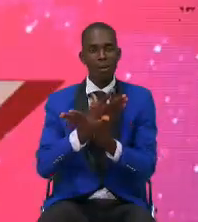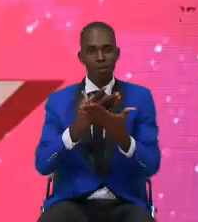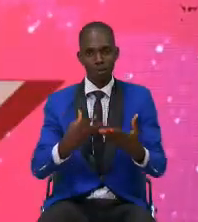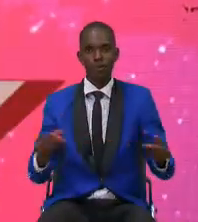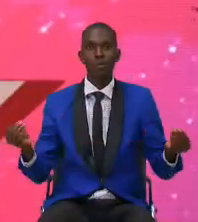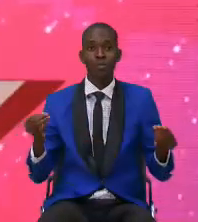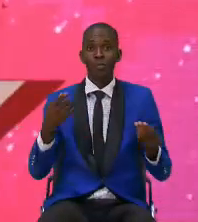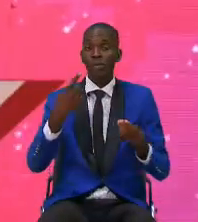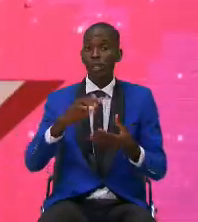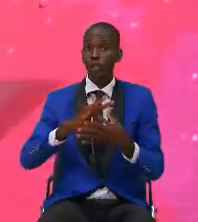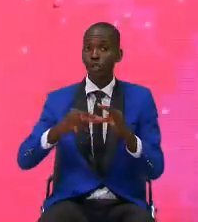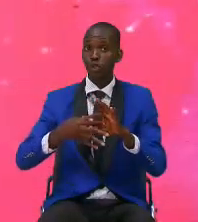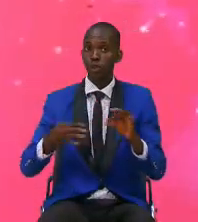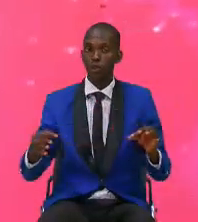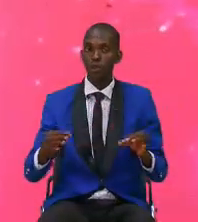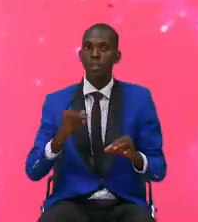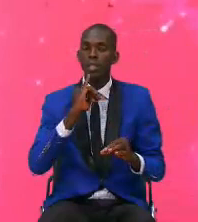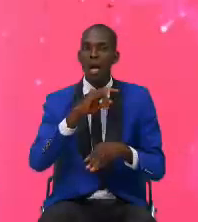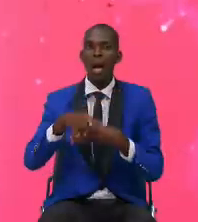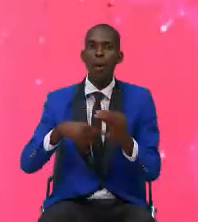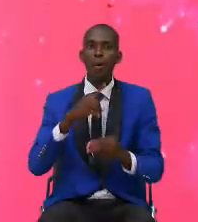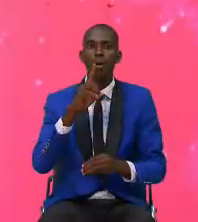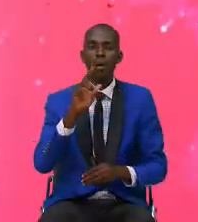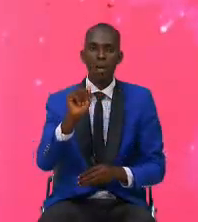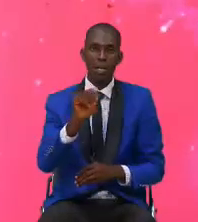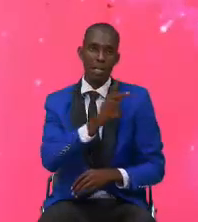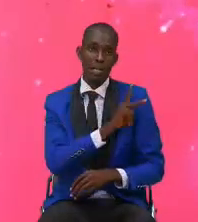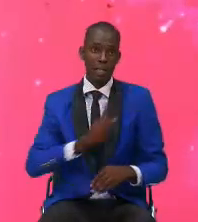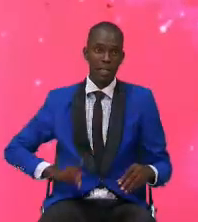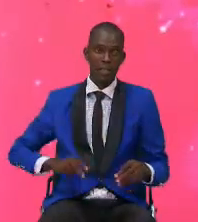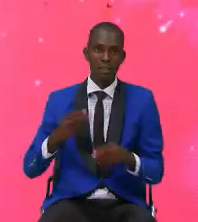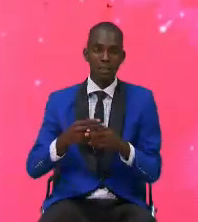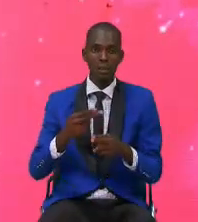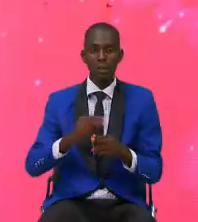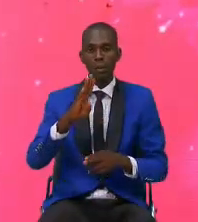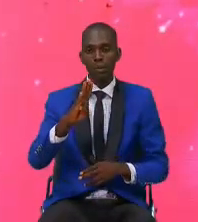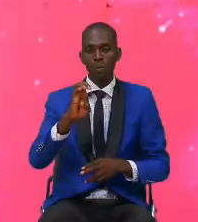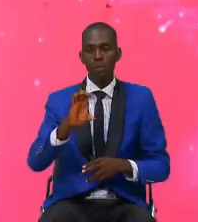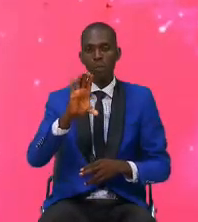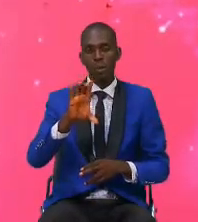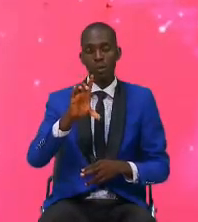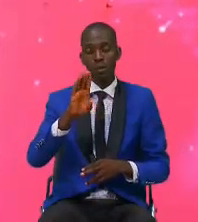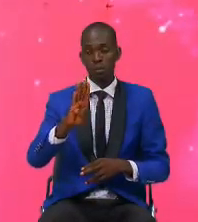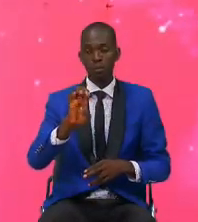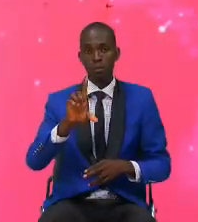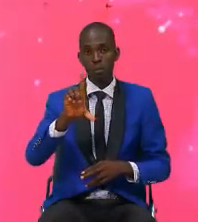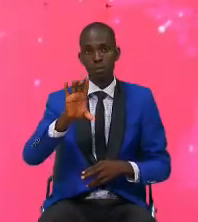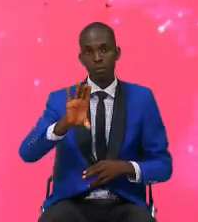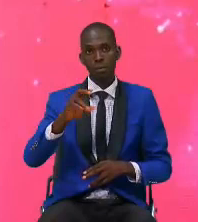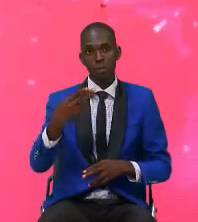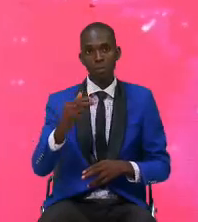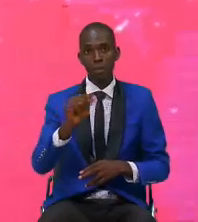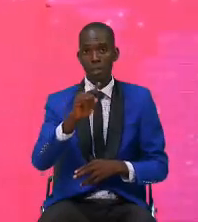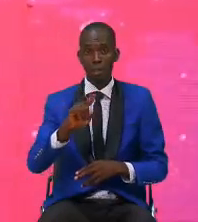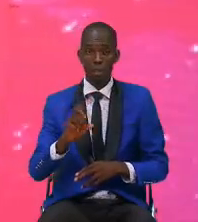is the story of a king called Belshazzar. He made a feast. He